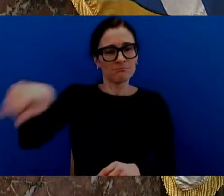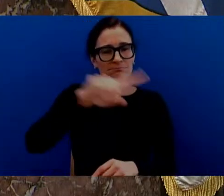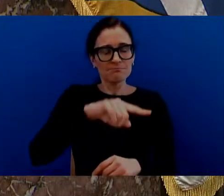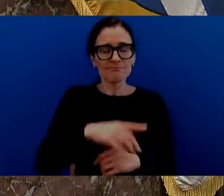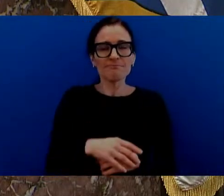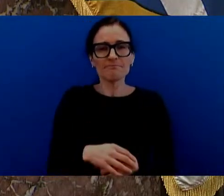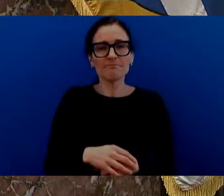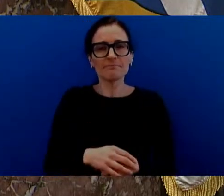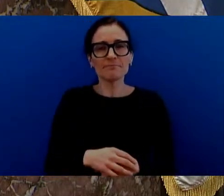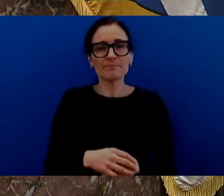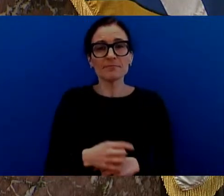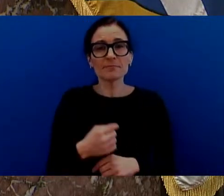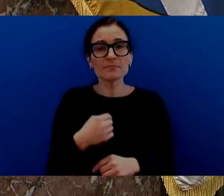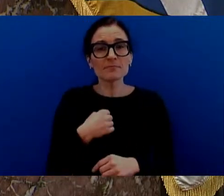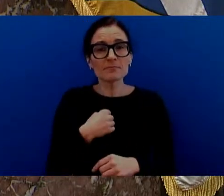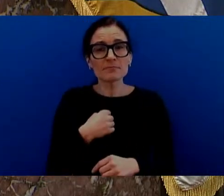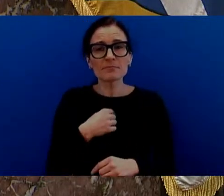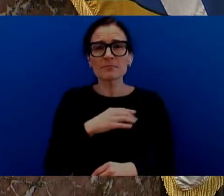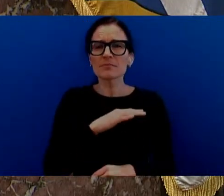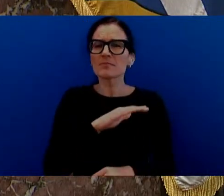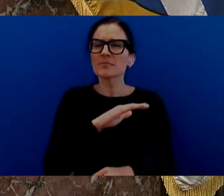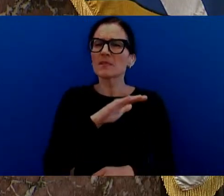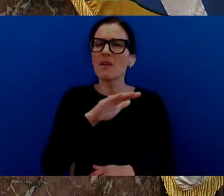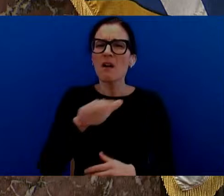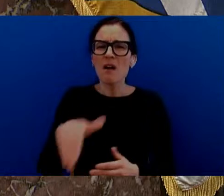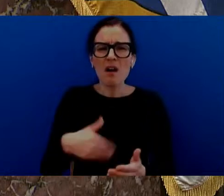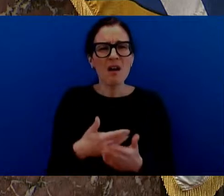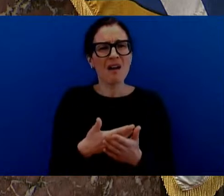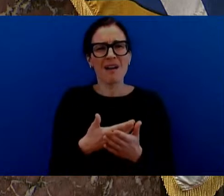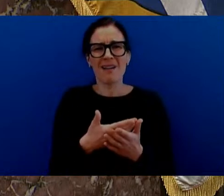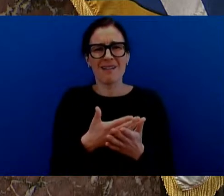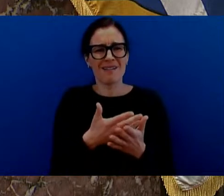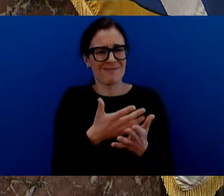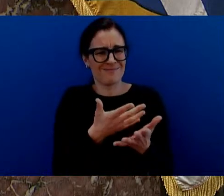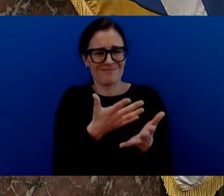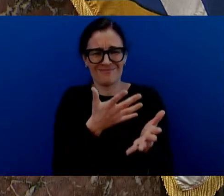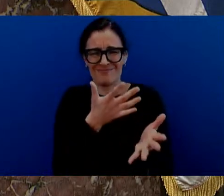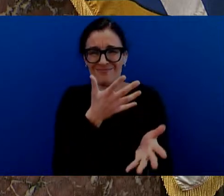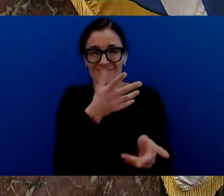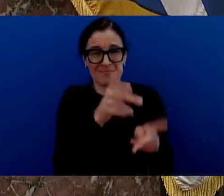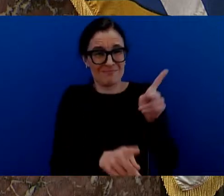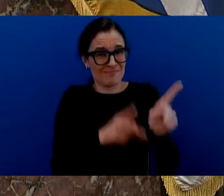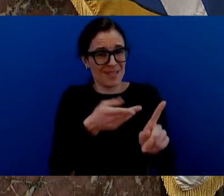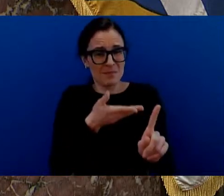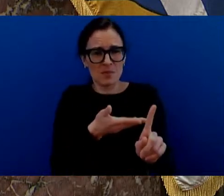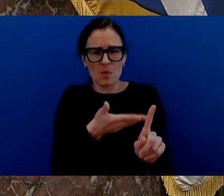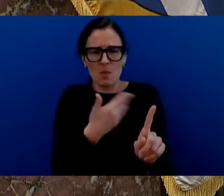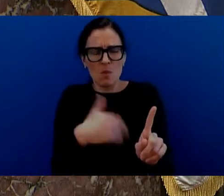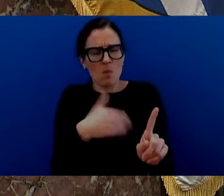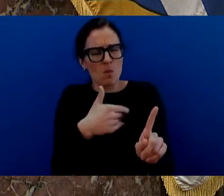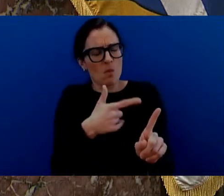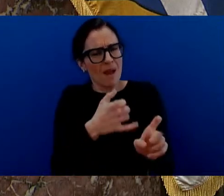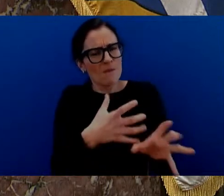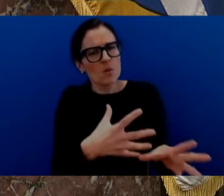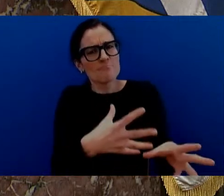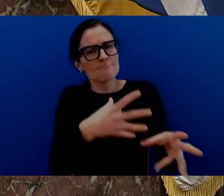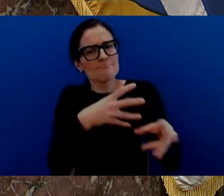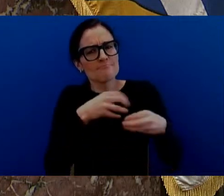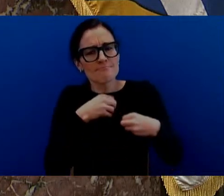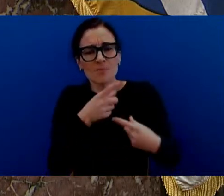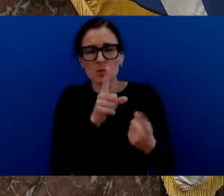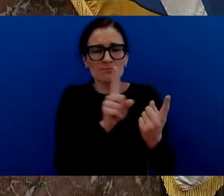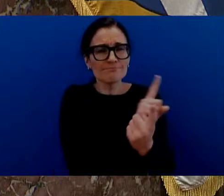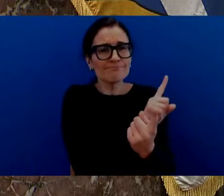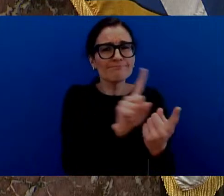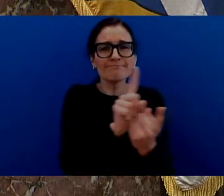Say acknowledge them, to give them the feeling of that they're recognized and they're